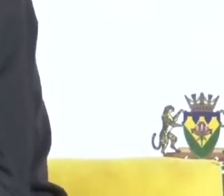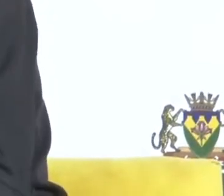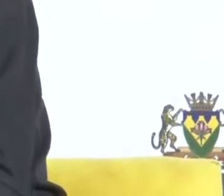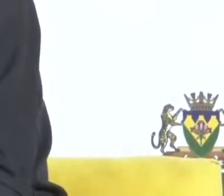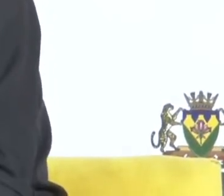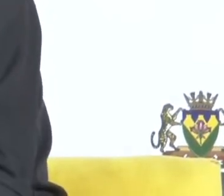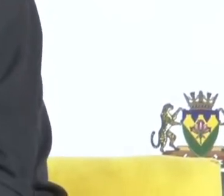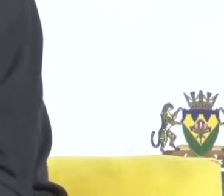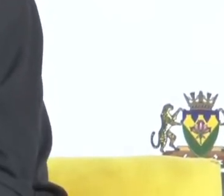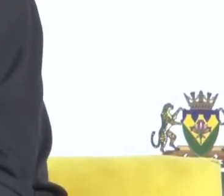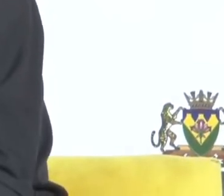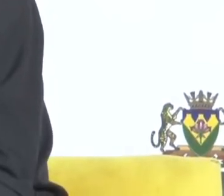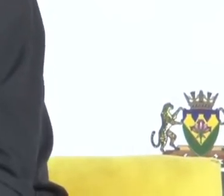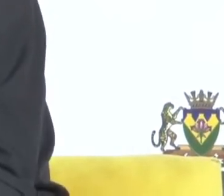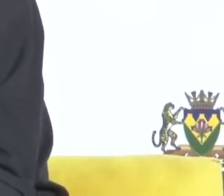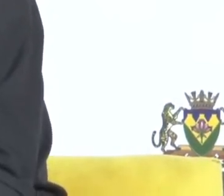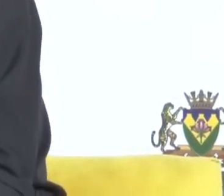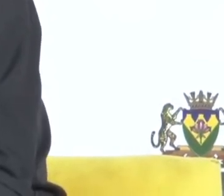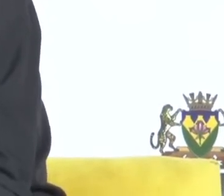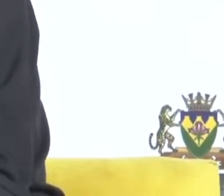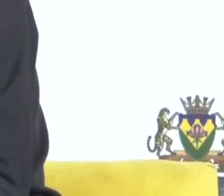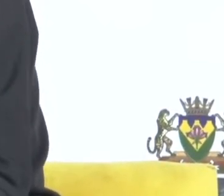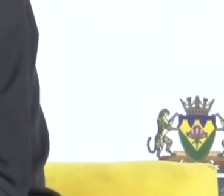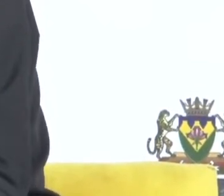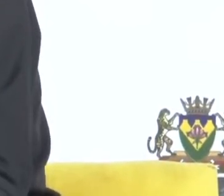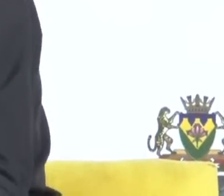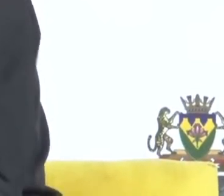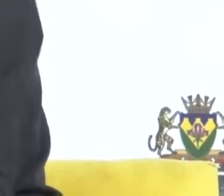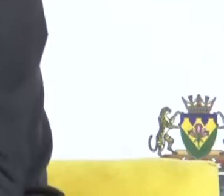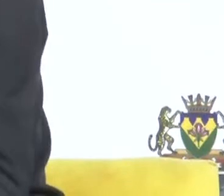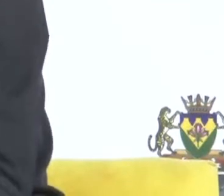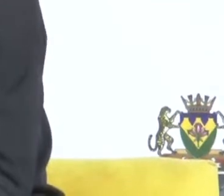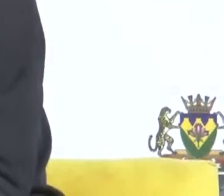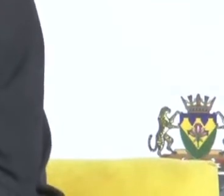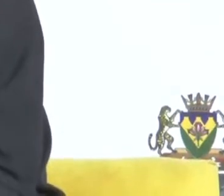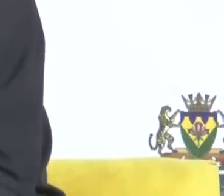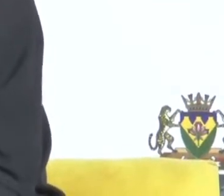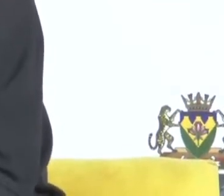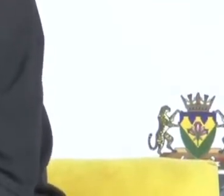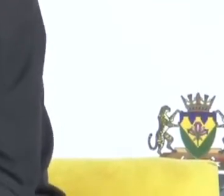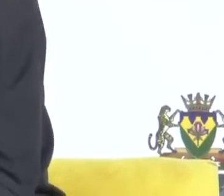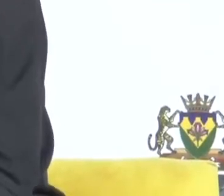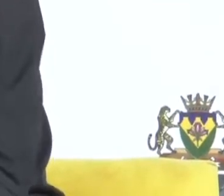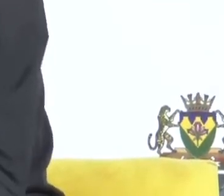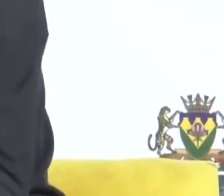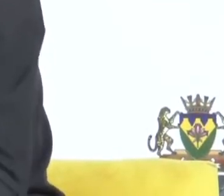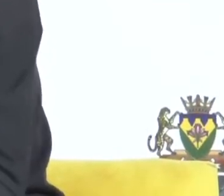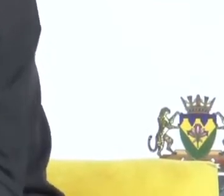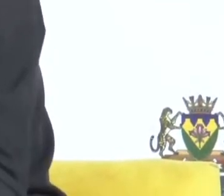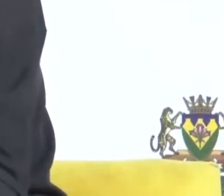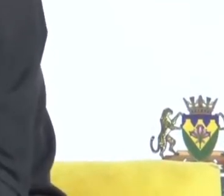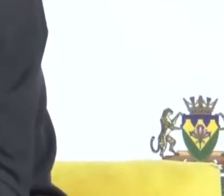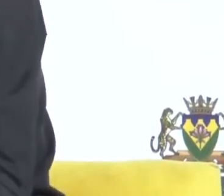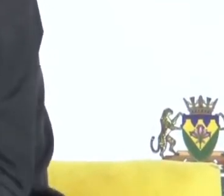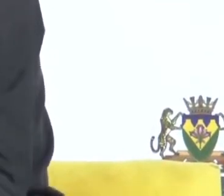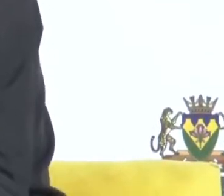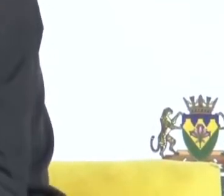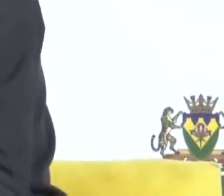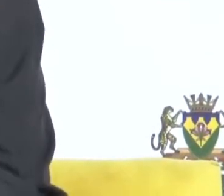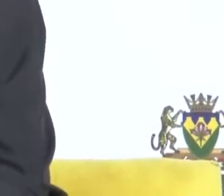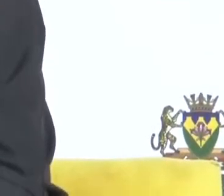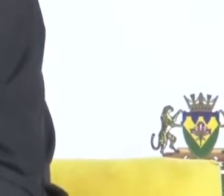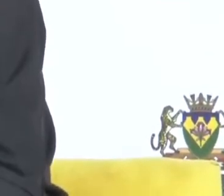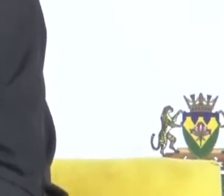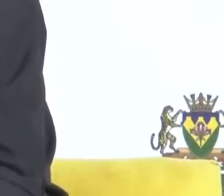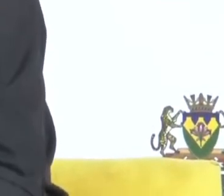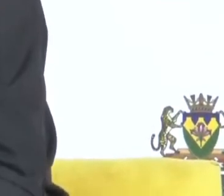that makes our economy quite weak in the Free State. If there's no money circulating, do you think that, you know, from this budget speech, you guys